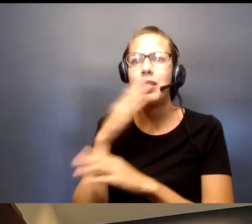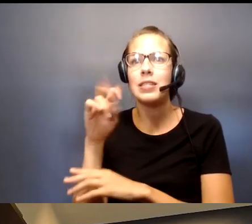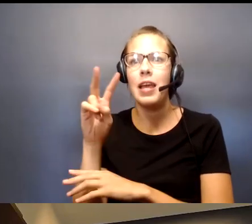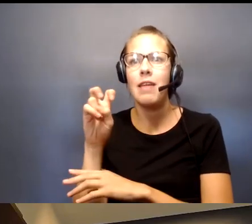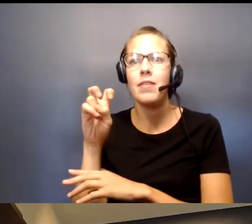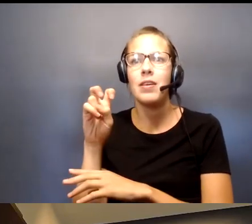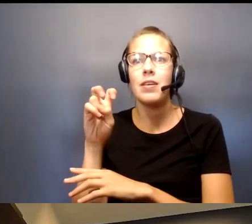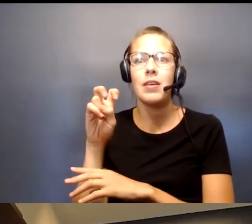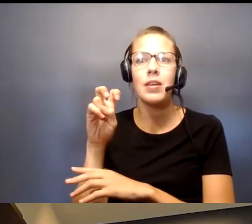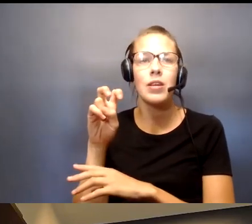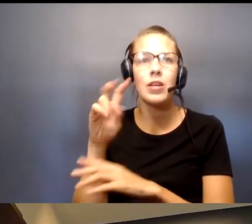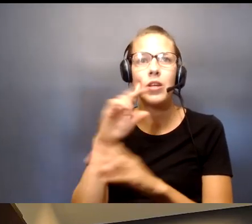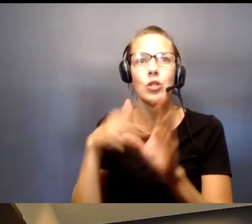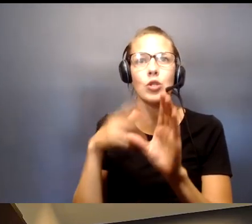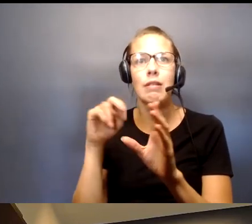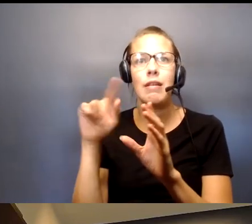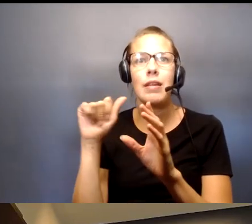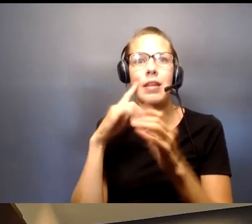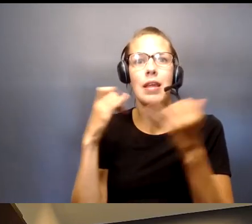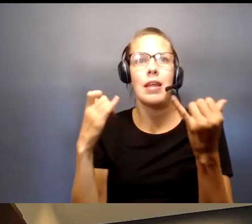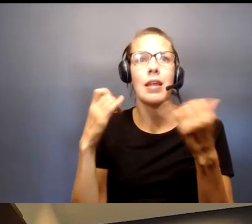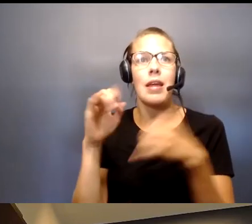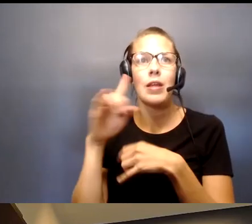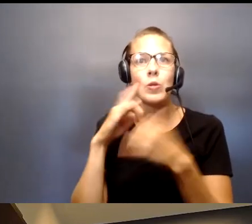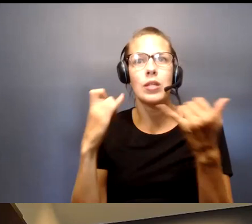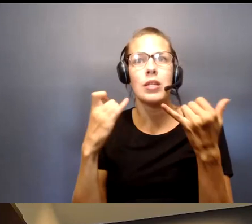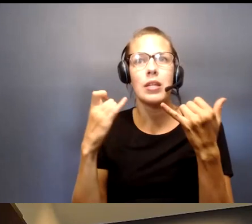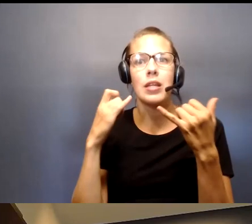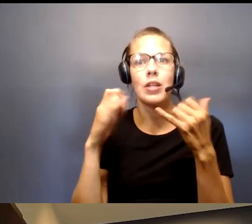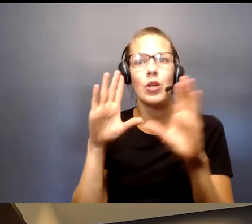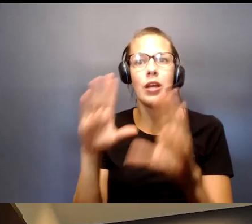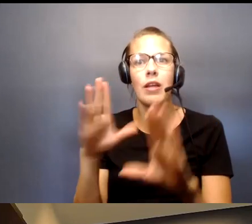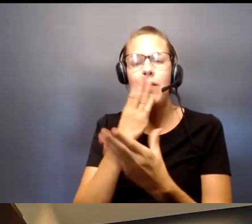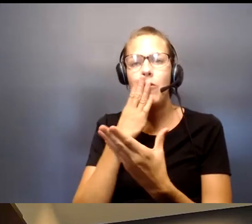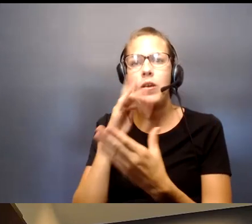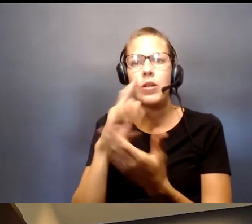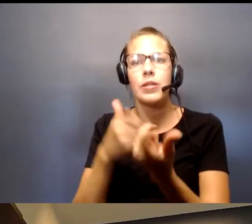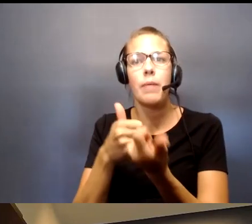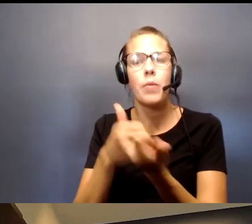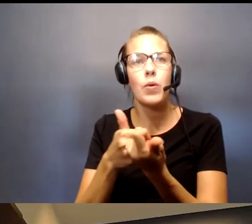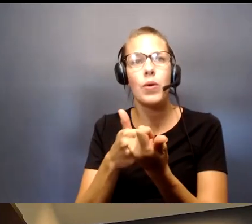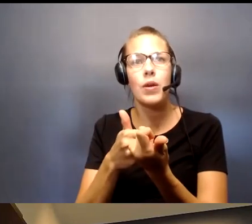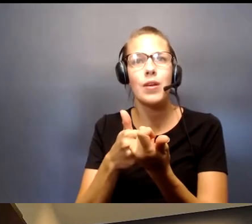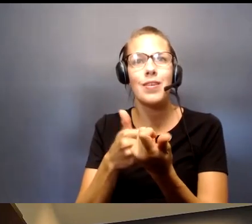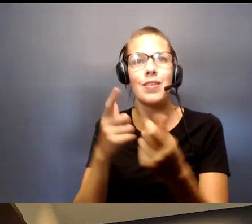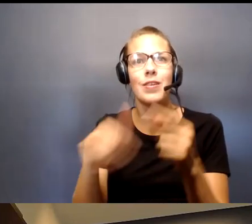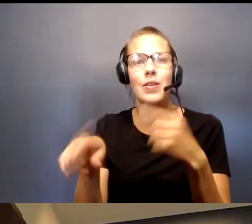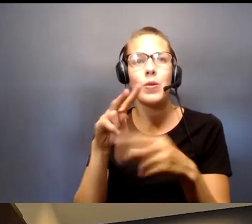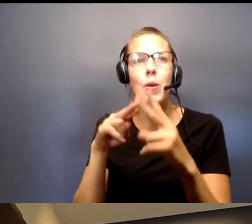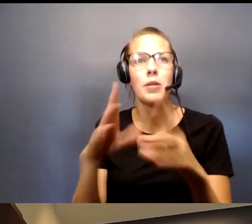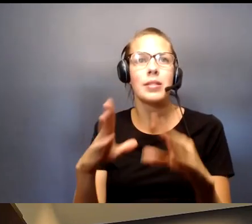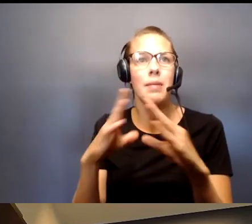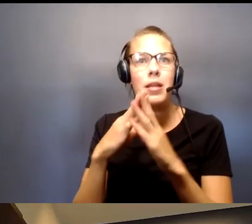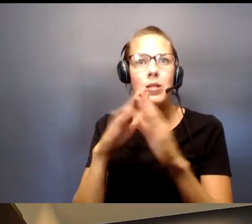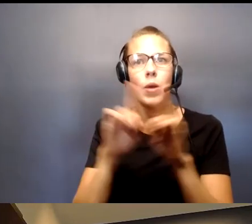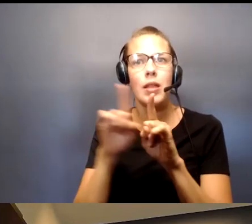and Paul for joining Nita and Ed today. We're grateful for the support of the coalition and all of you participating, as well